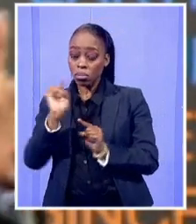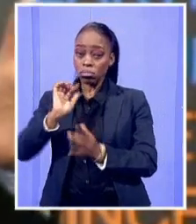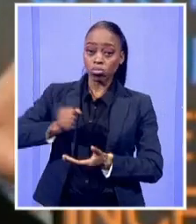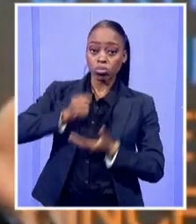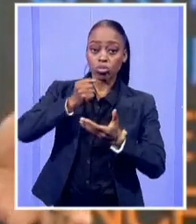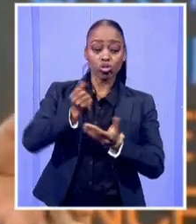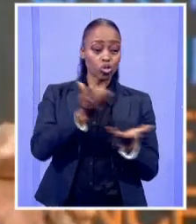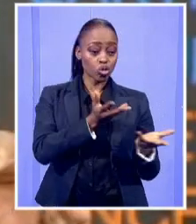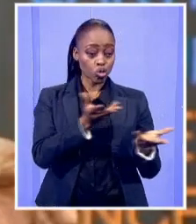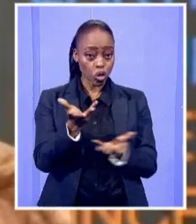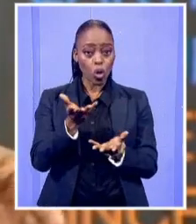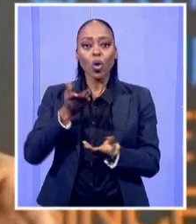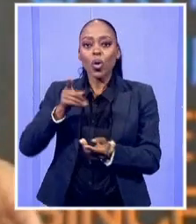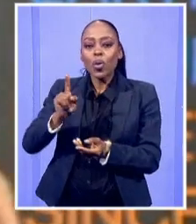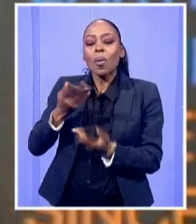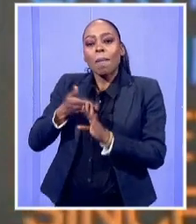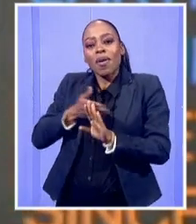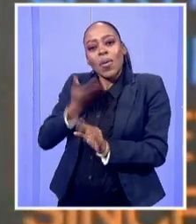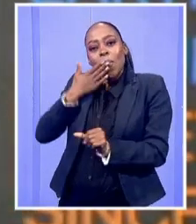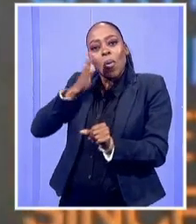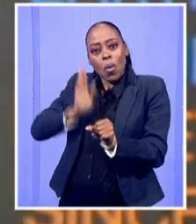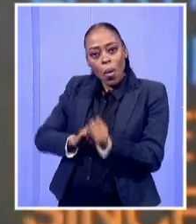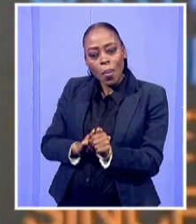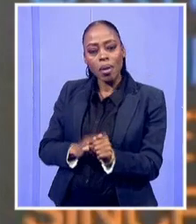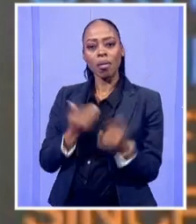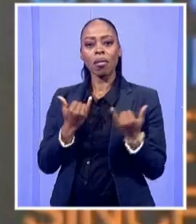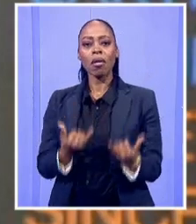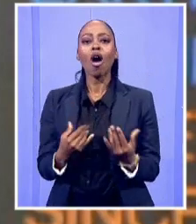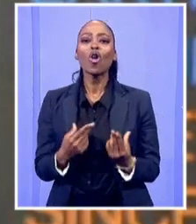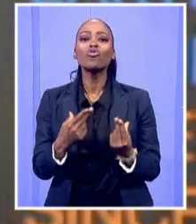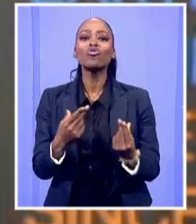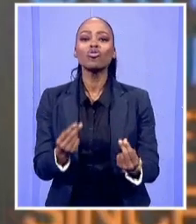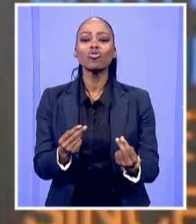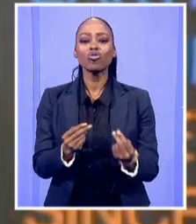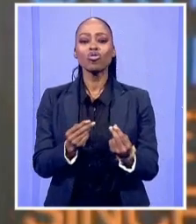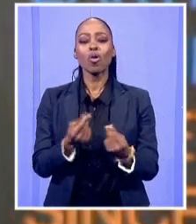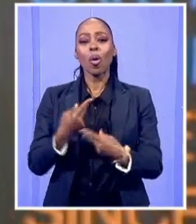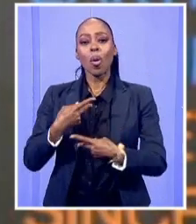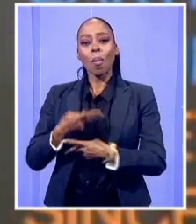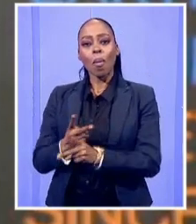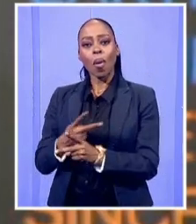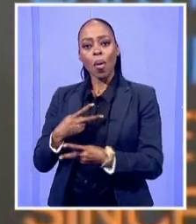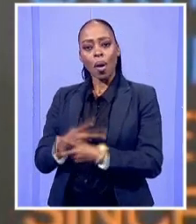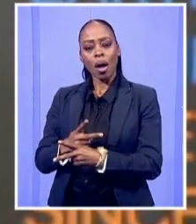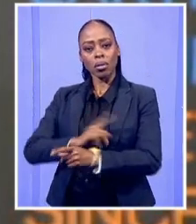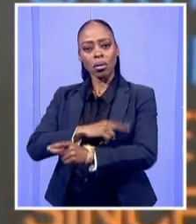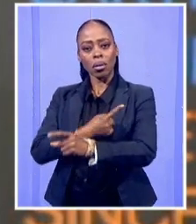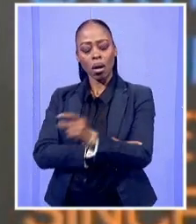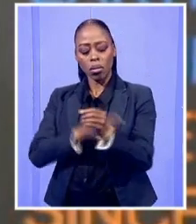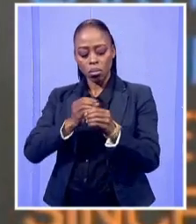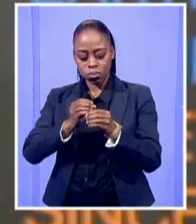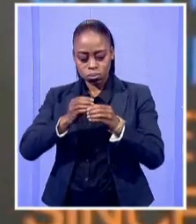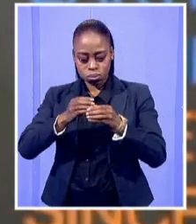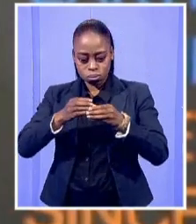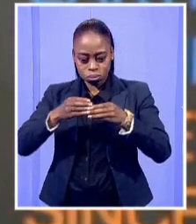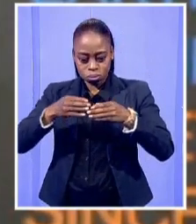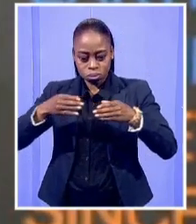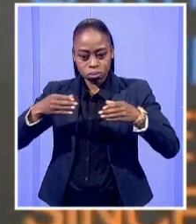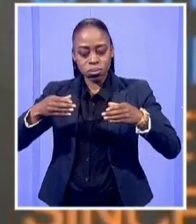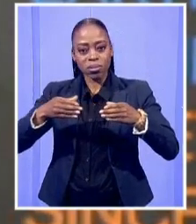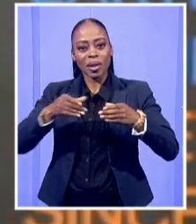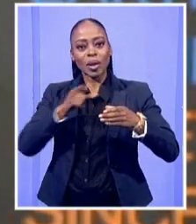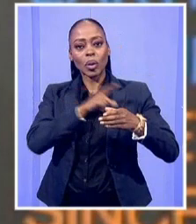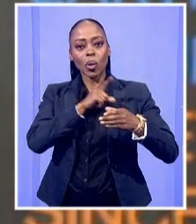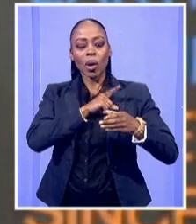made a commitment of, and through the expansion of our productive capacity, through the implementation of